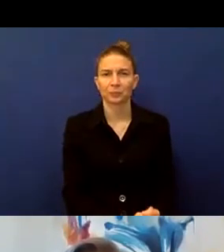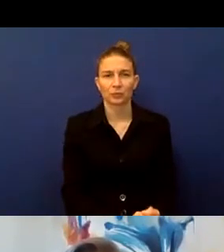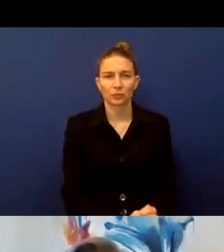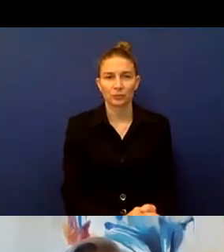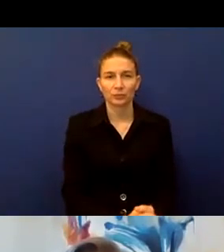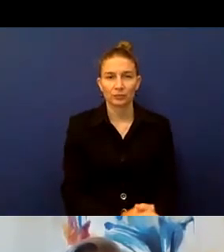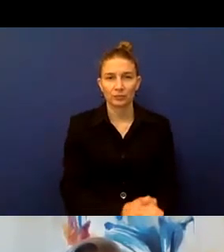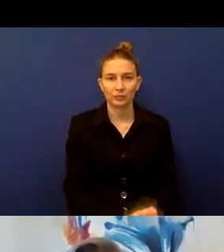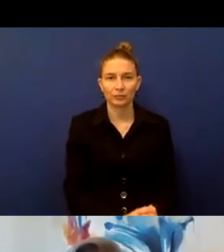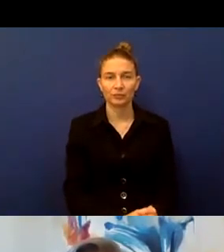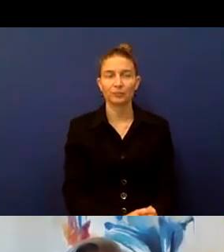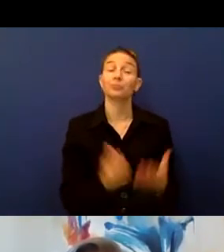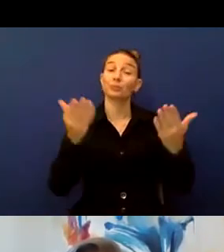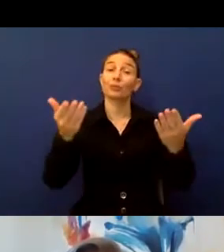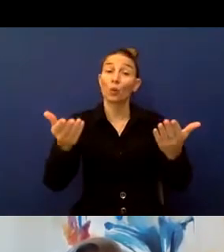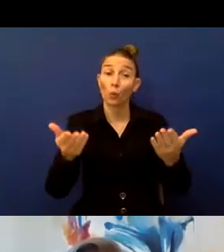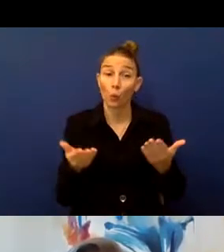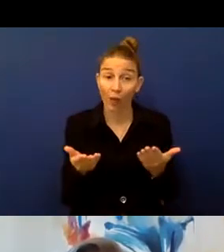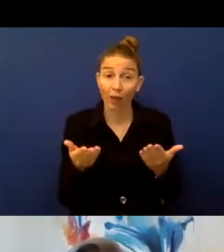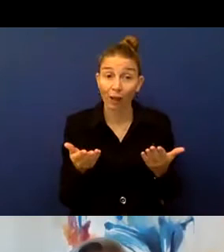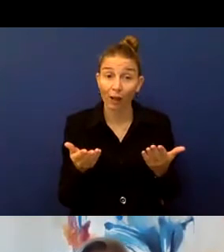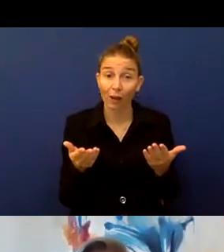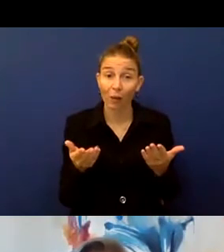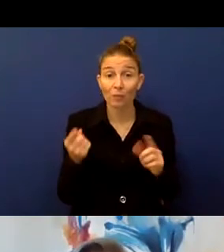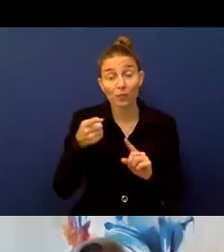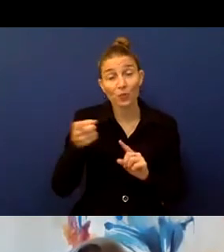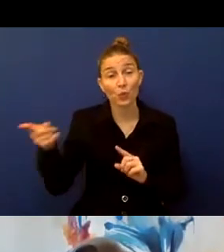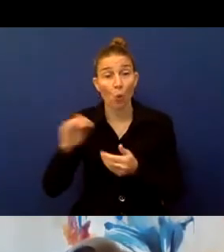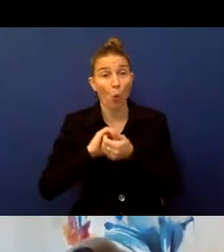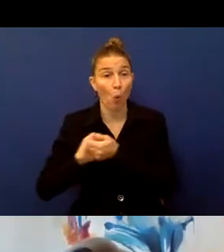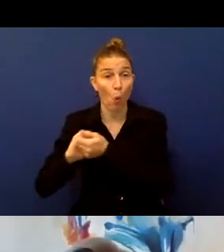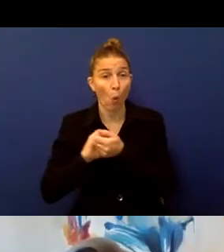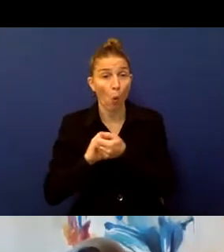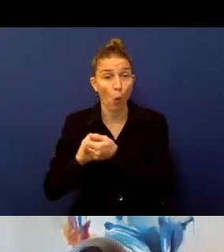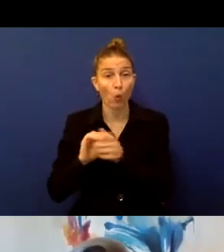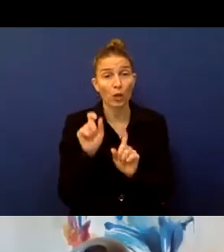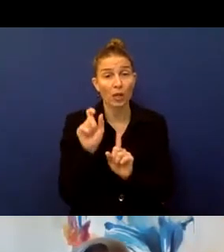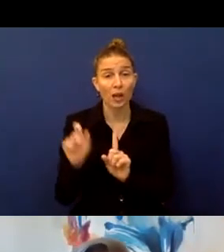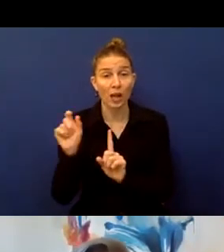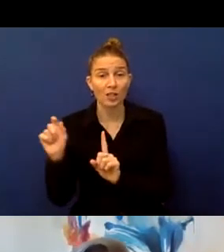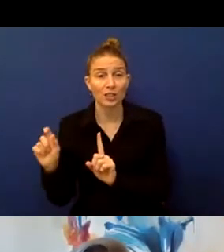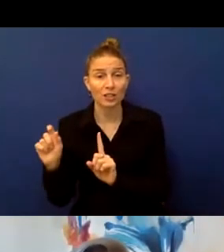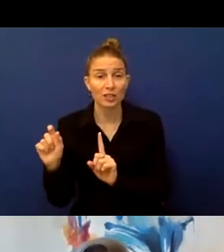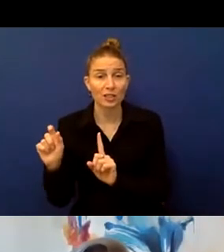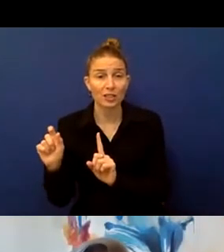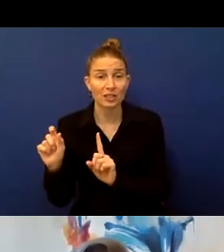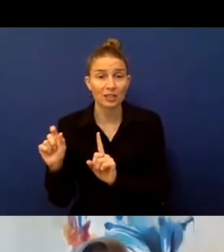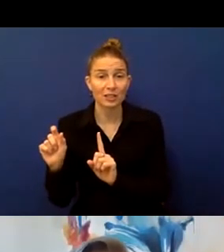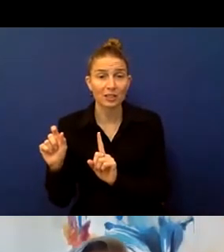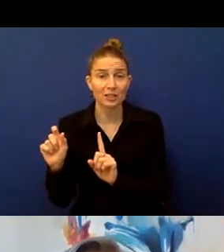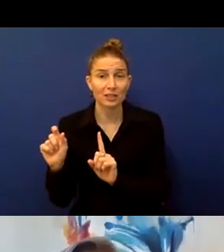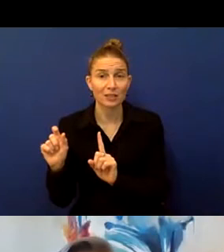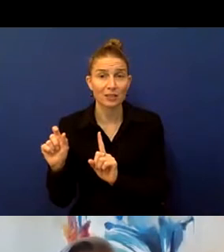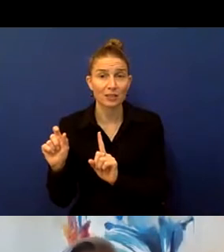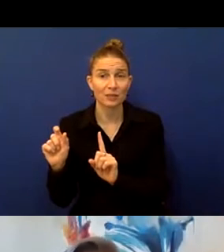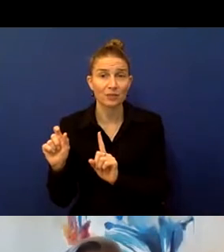So welcome on behalf of the organizers to this virtual civil society forum outbreak